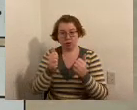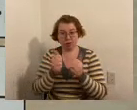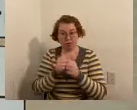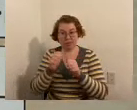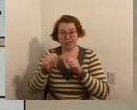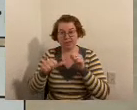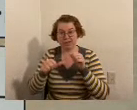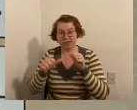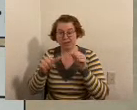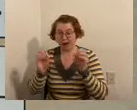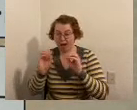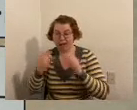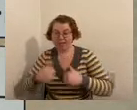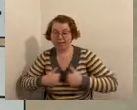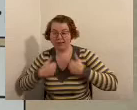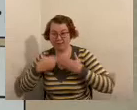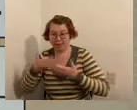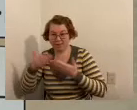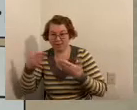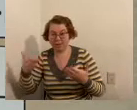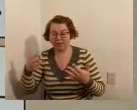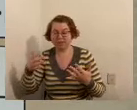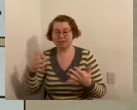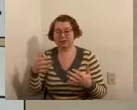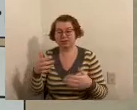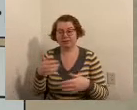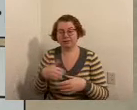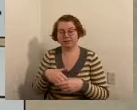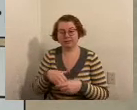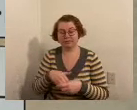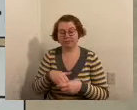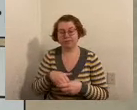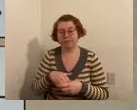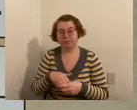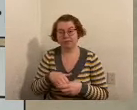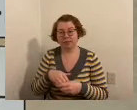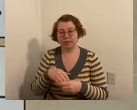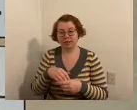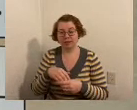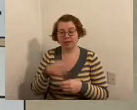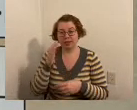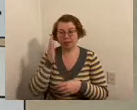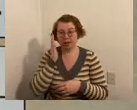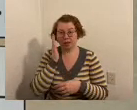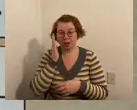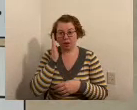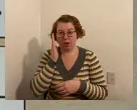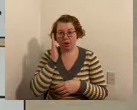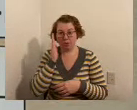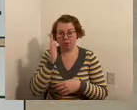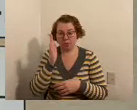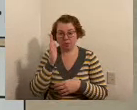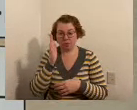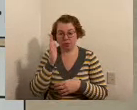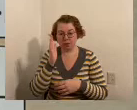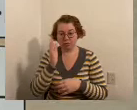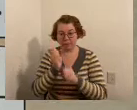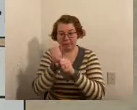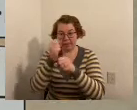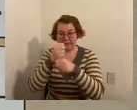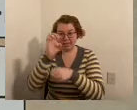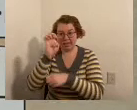each other, the living and non-living things, they're interacting in the environment. These things make up